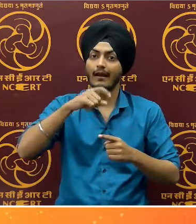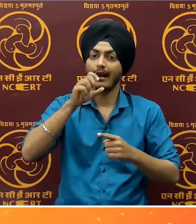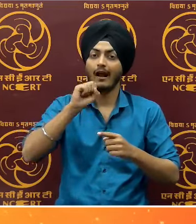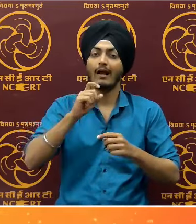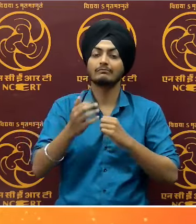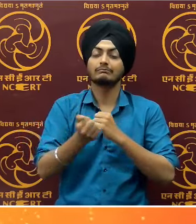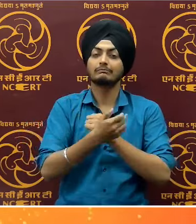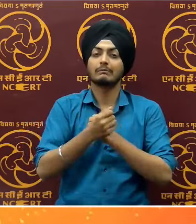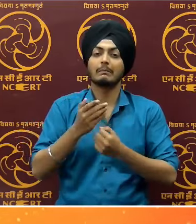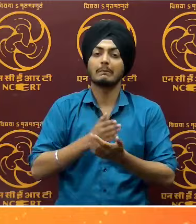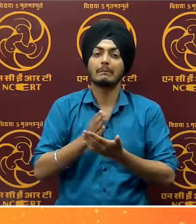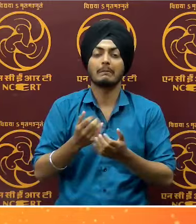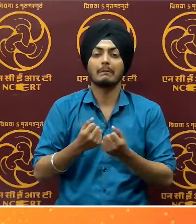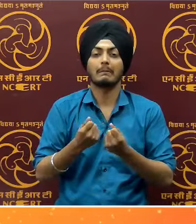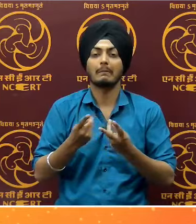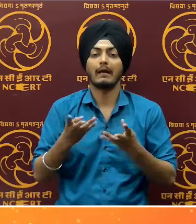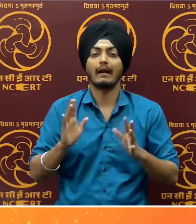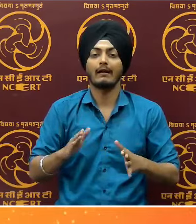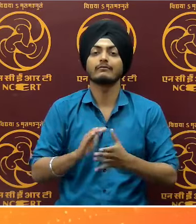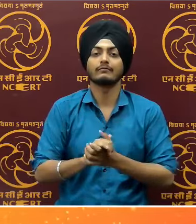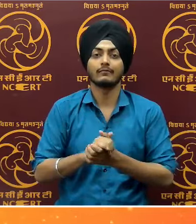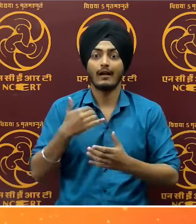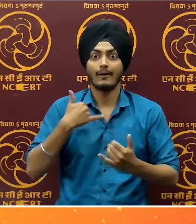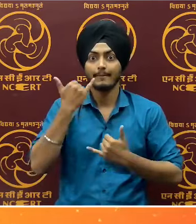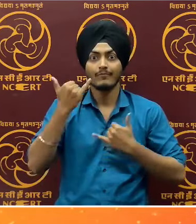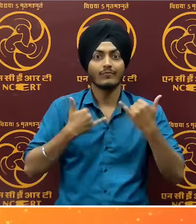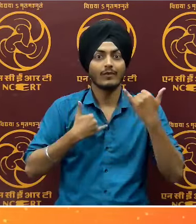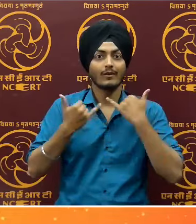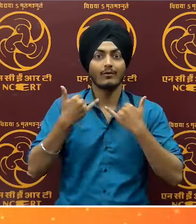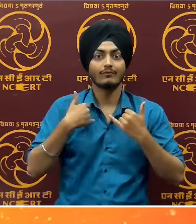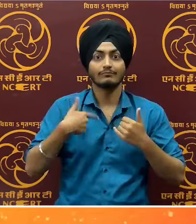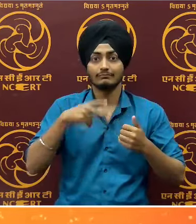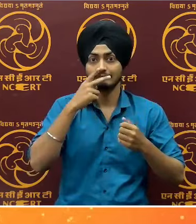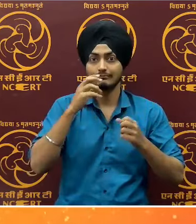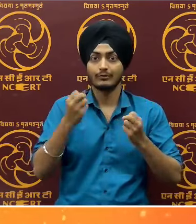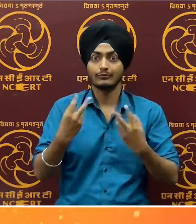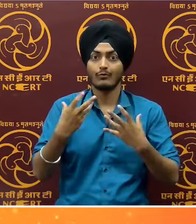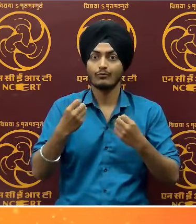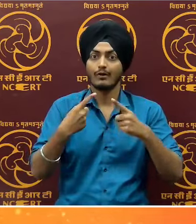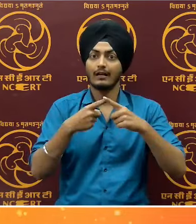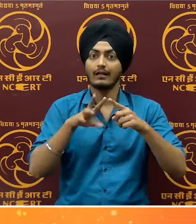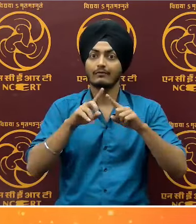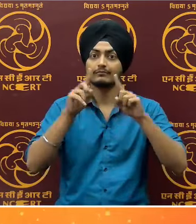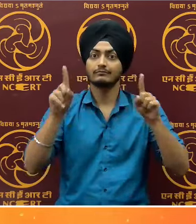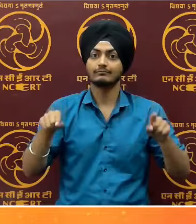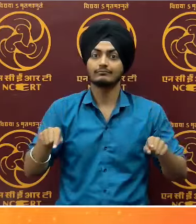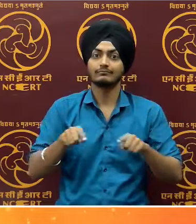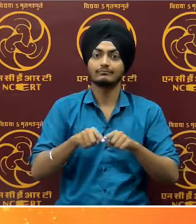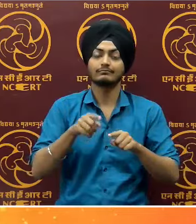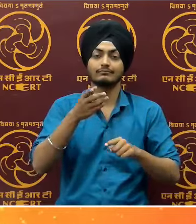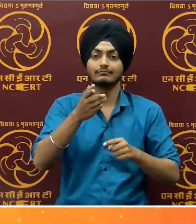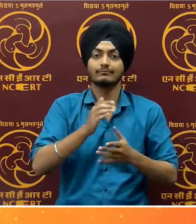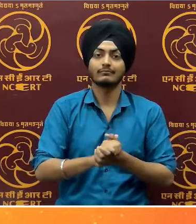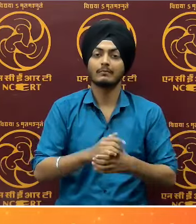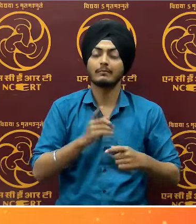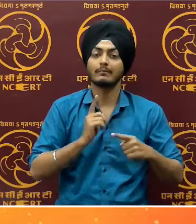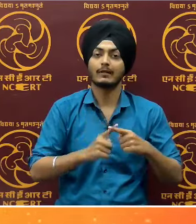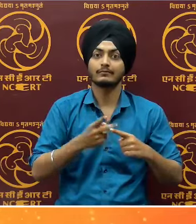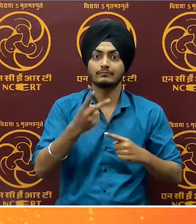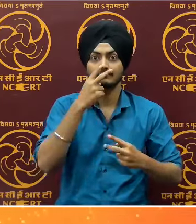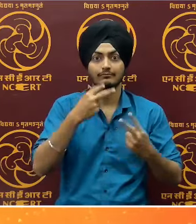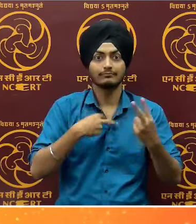multiple methods. And all the communication methods are being displayed on your screens at the moment. And also you can